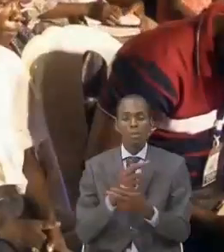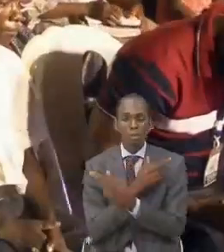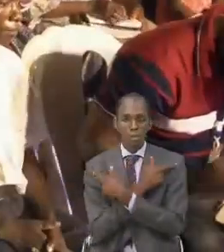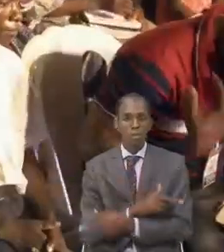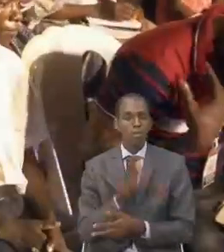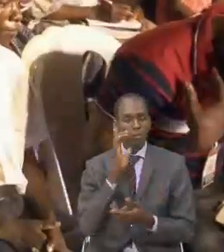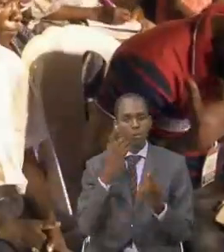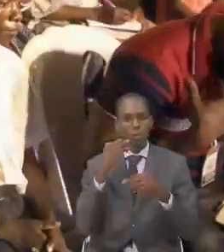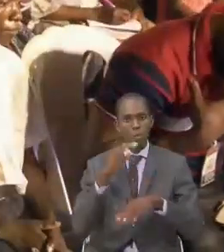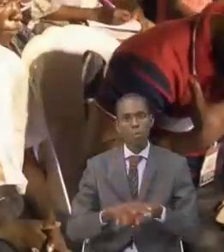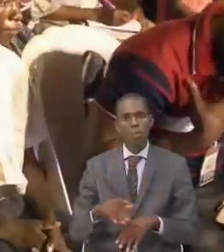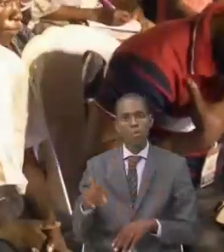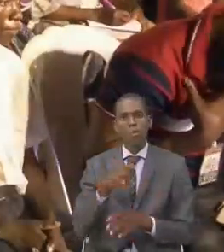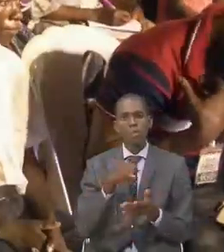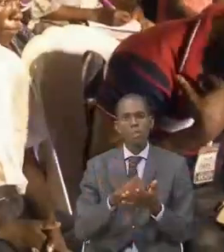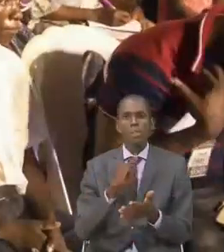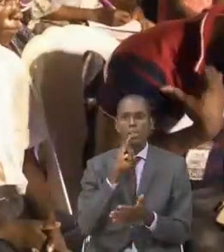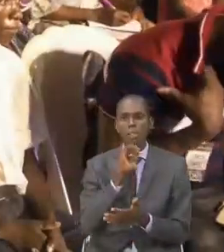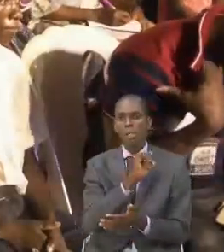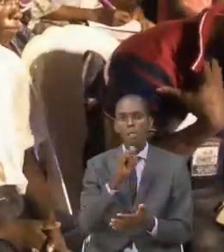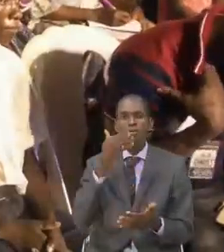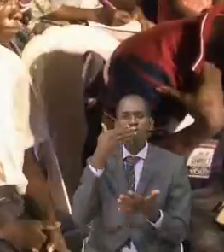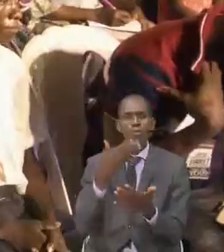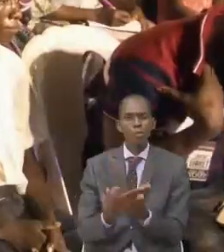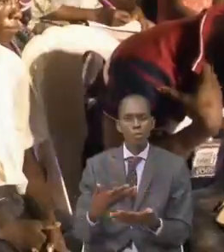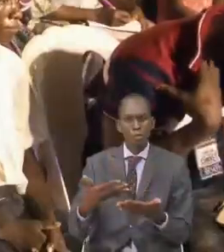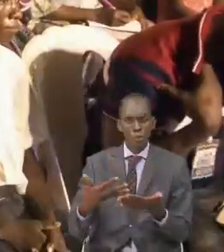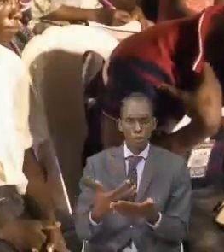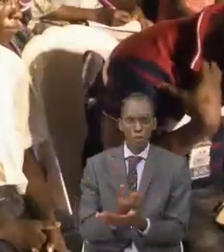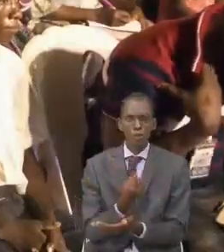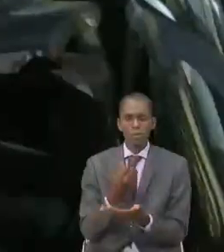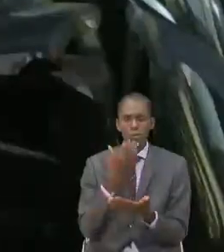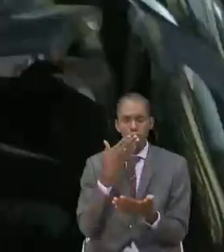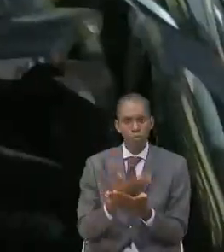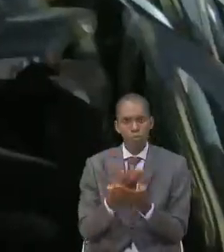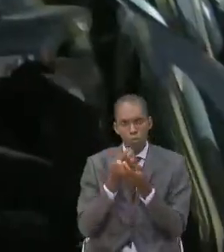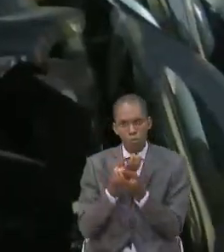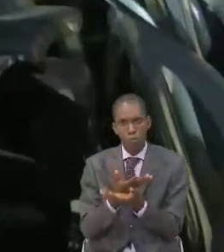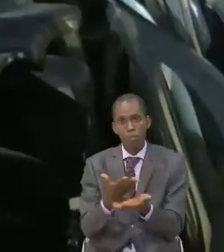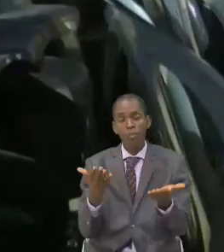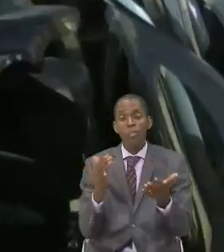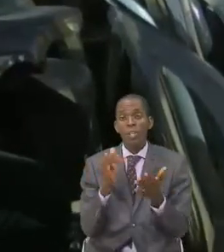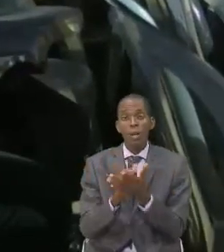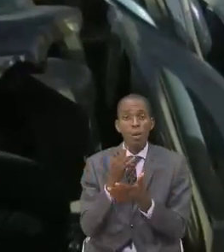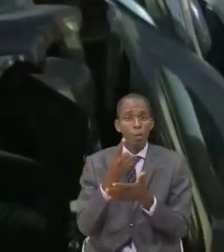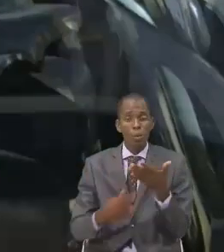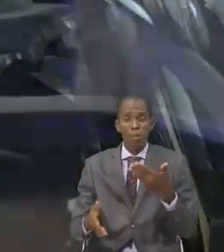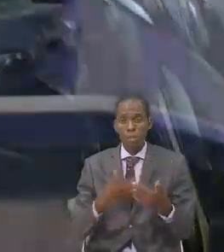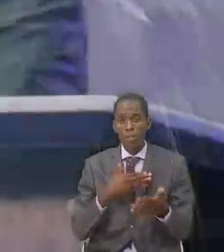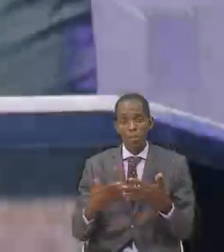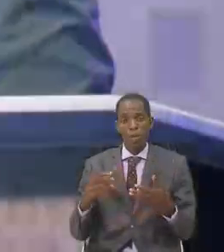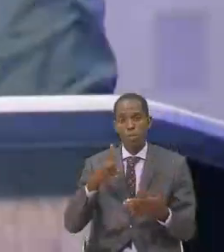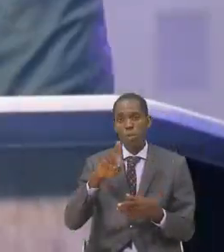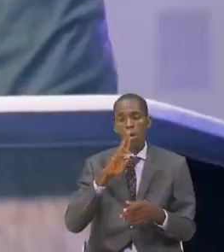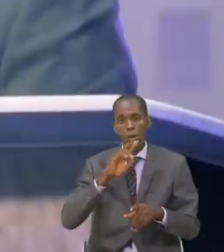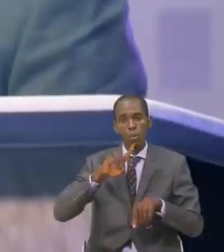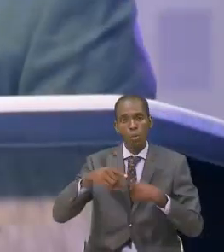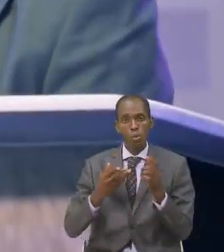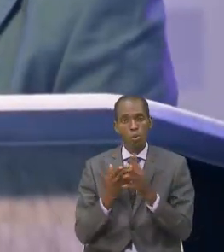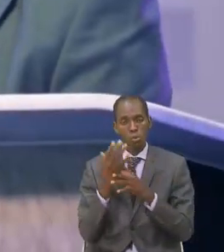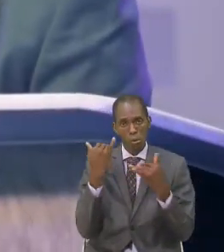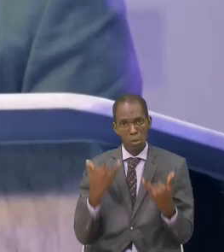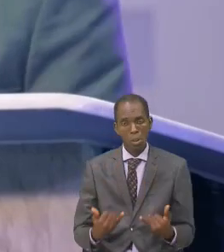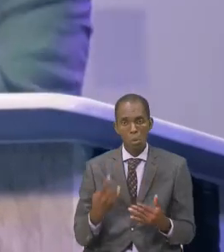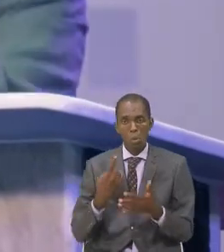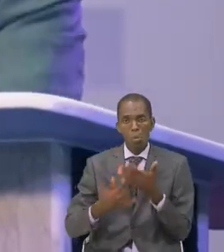is suffering, relief will come unto you. It's the good news that whatever you are going through